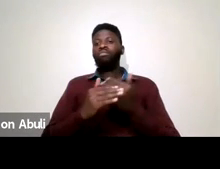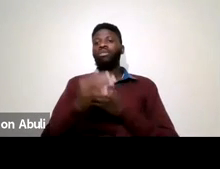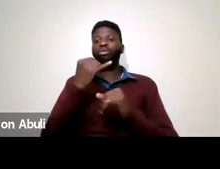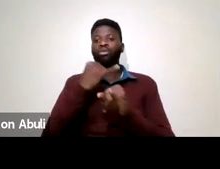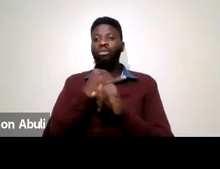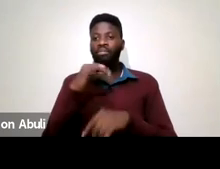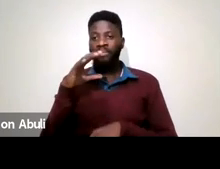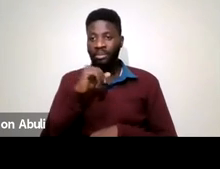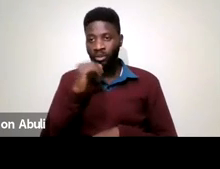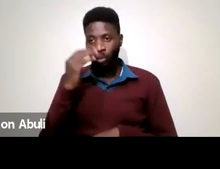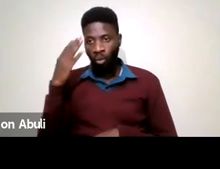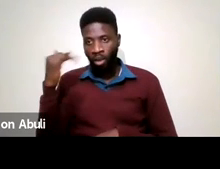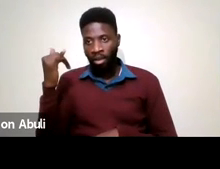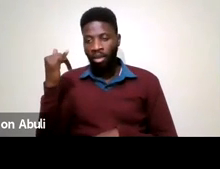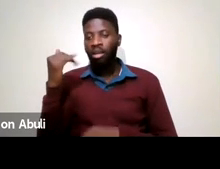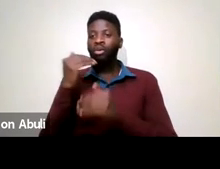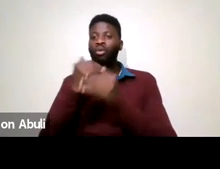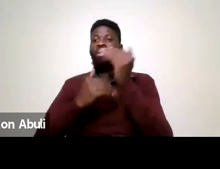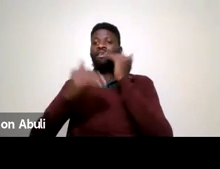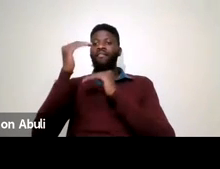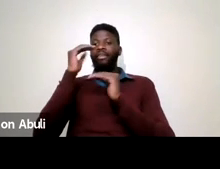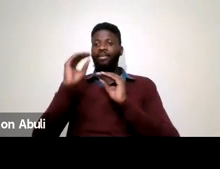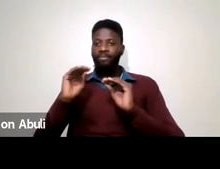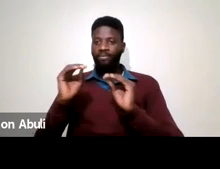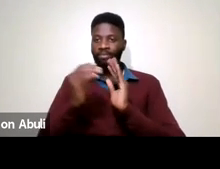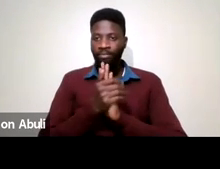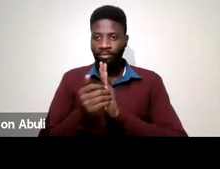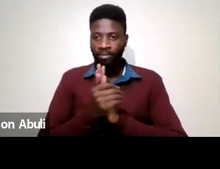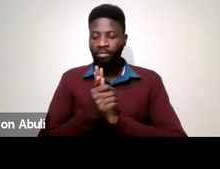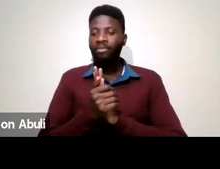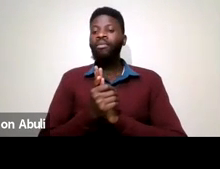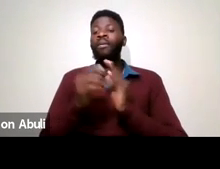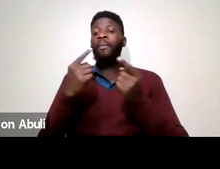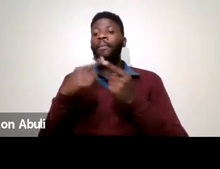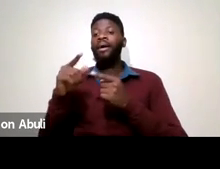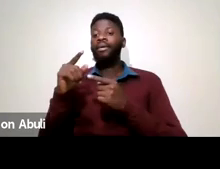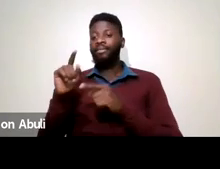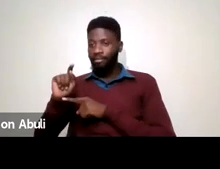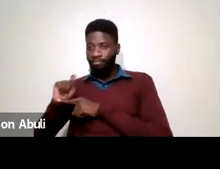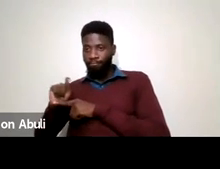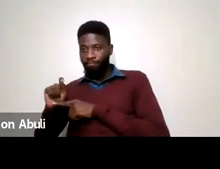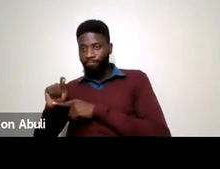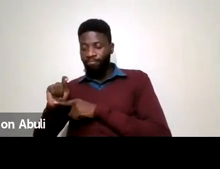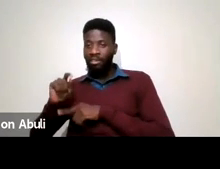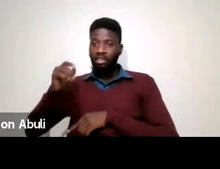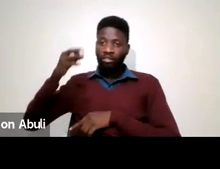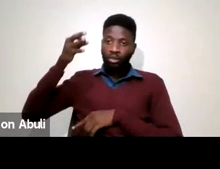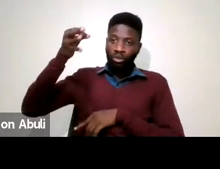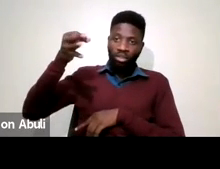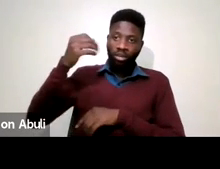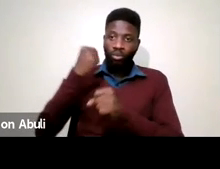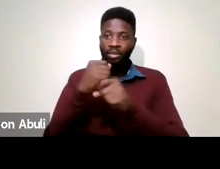the skills, will prepare you to go to the market, but sometimes what you have trained is not what you end up doing, or maybe what